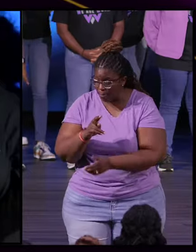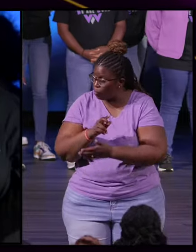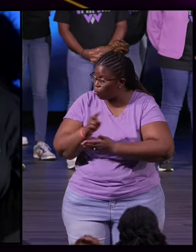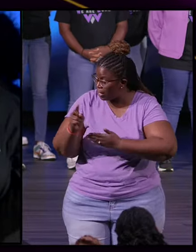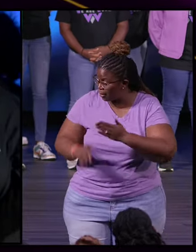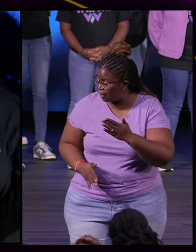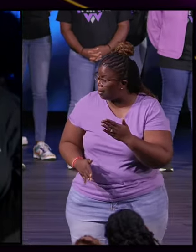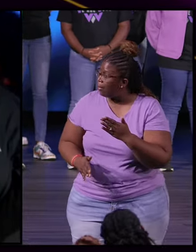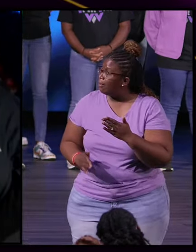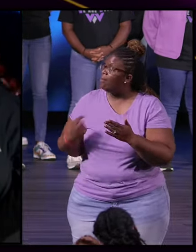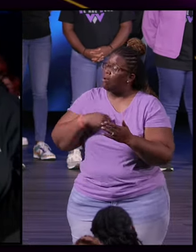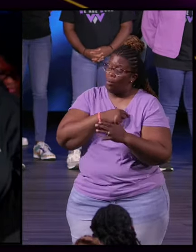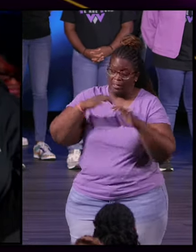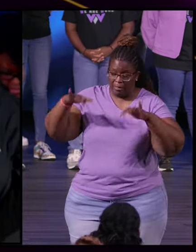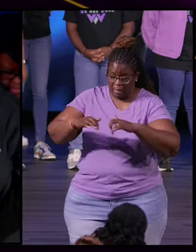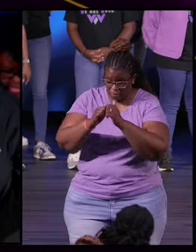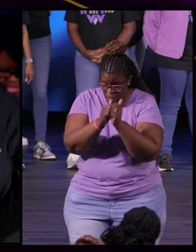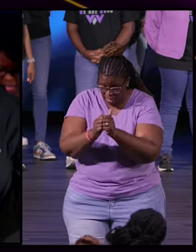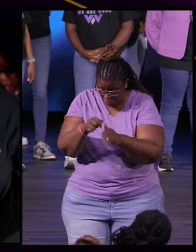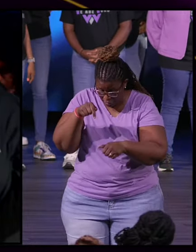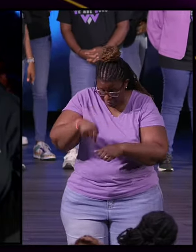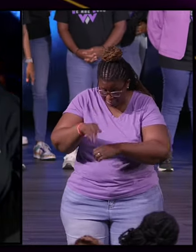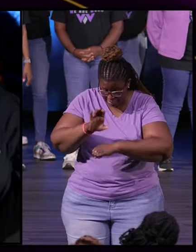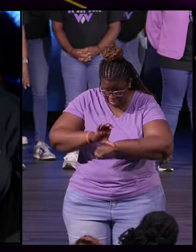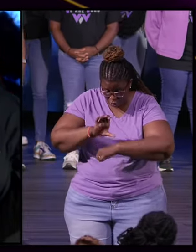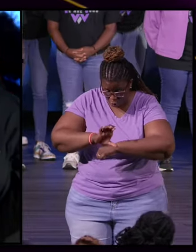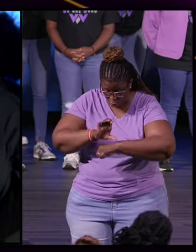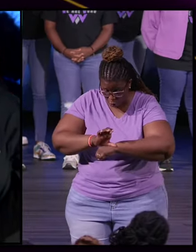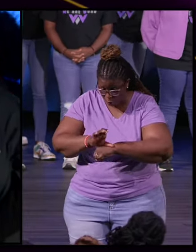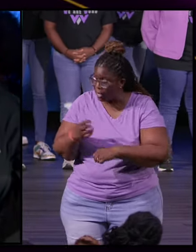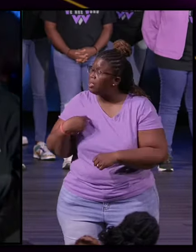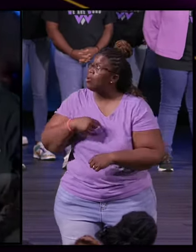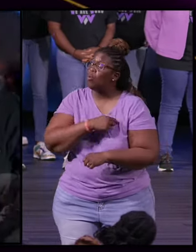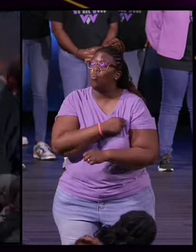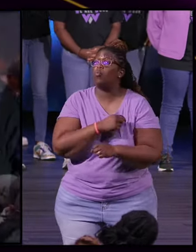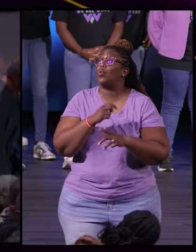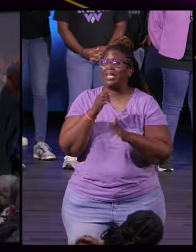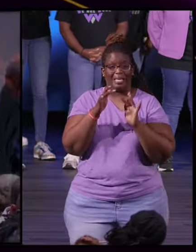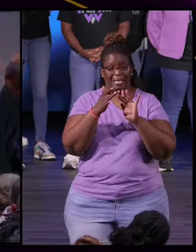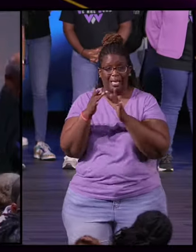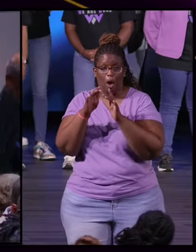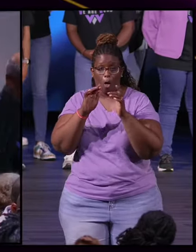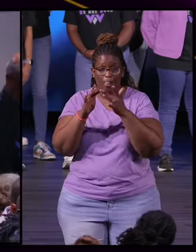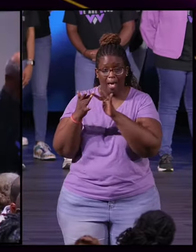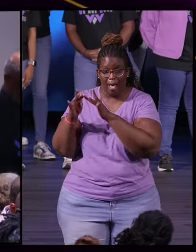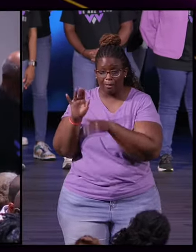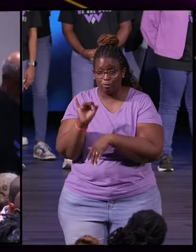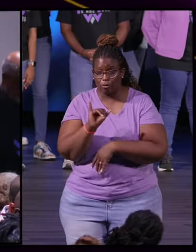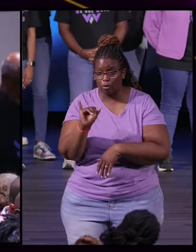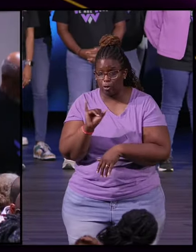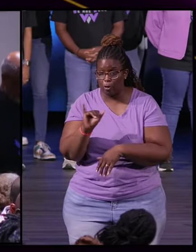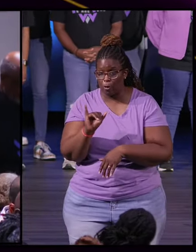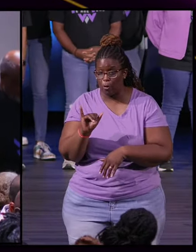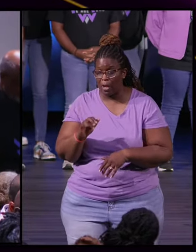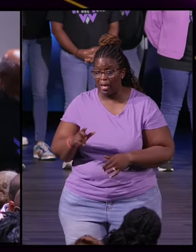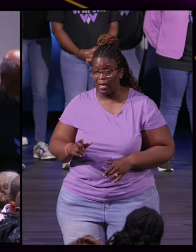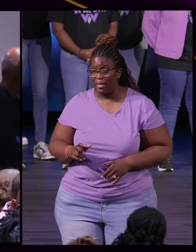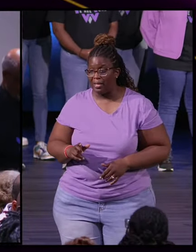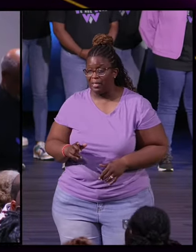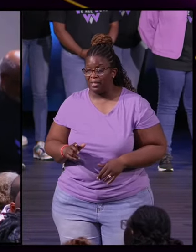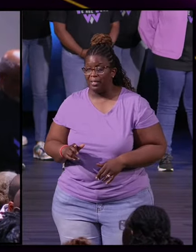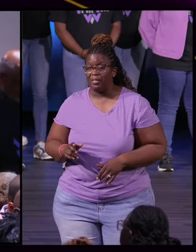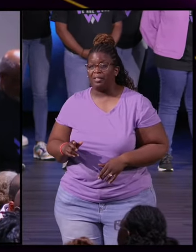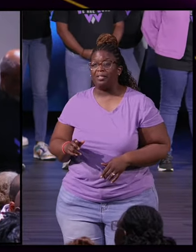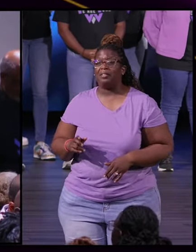Lord. We gather in this sanctuary, and we gather on the East City campus in our living rooms, God, that we have